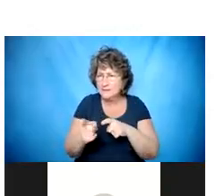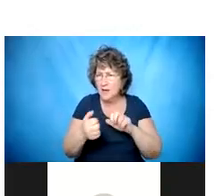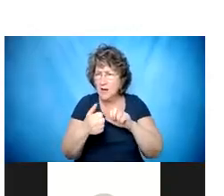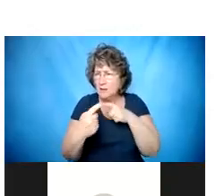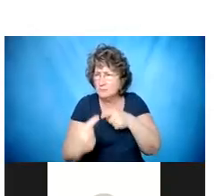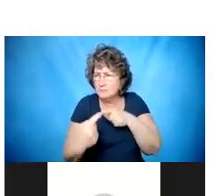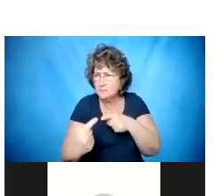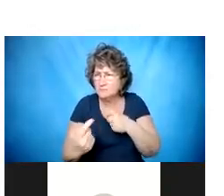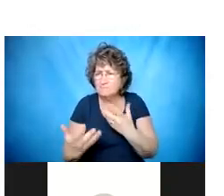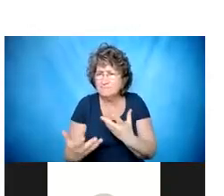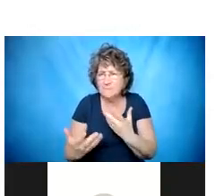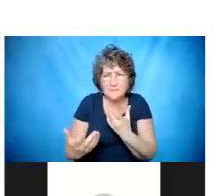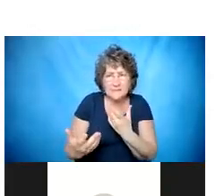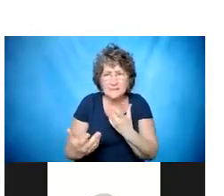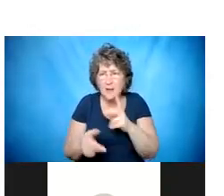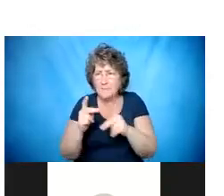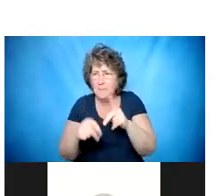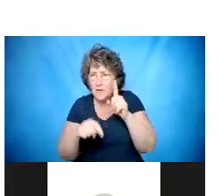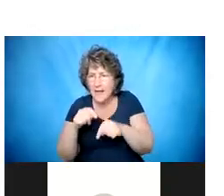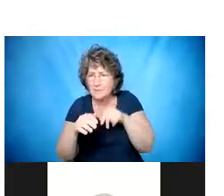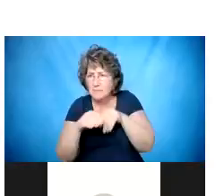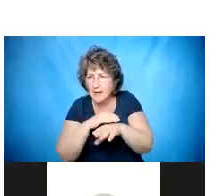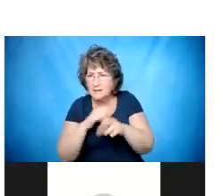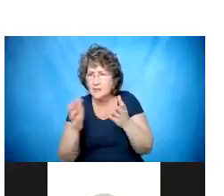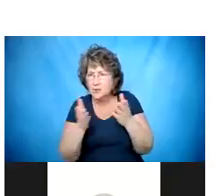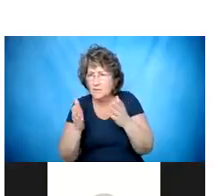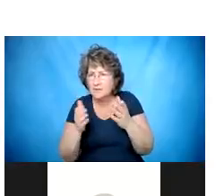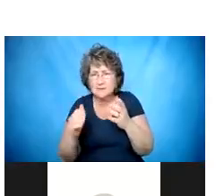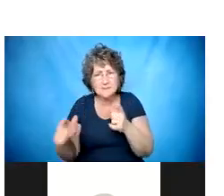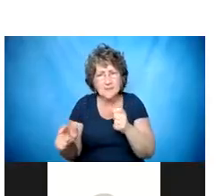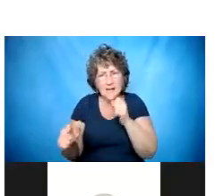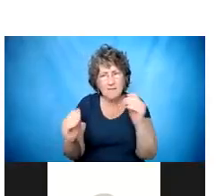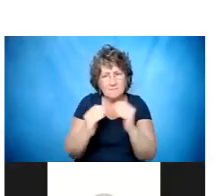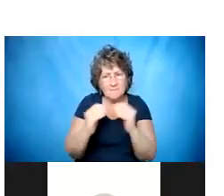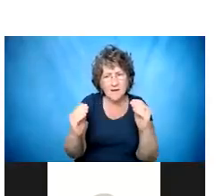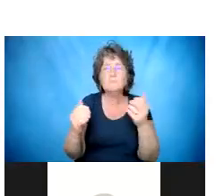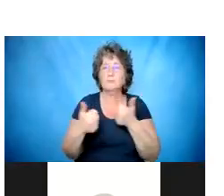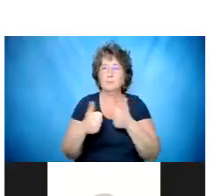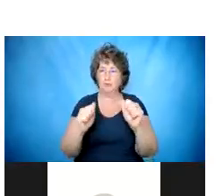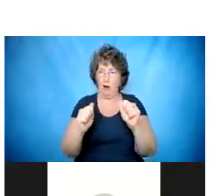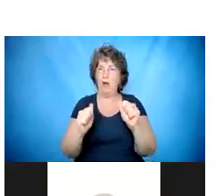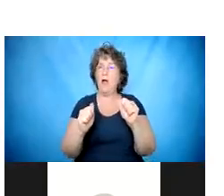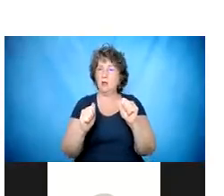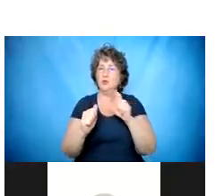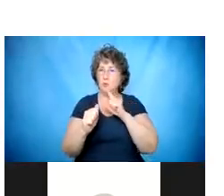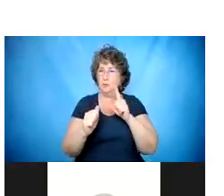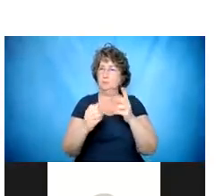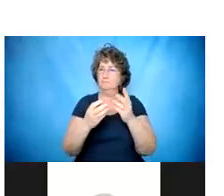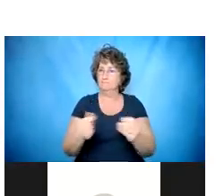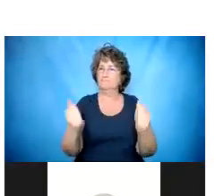service access and equity, we try to address those issues within our regional center system.